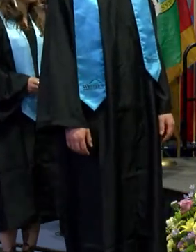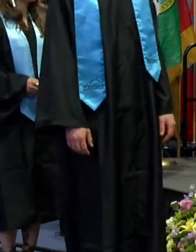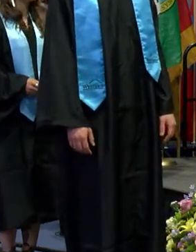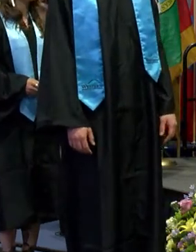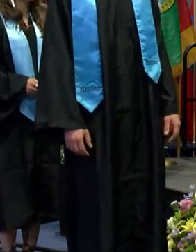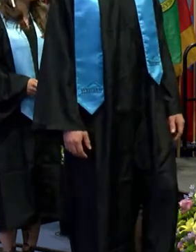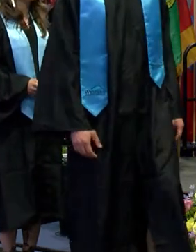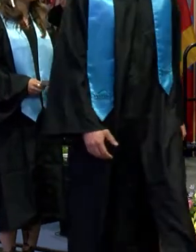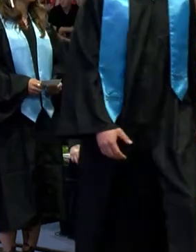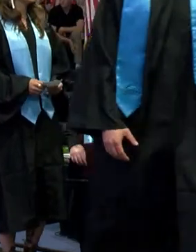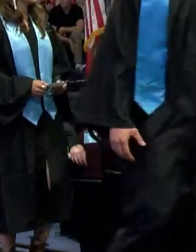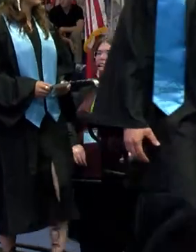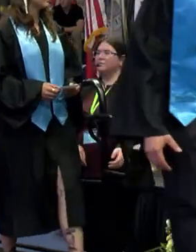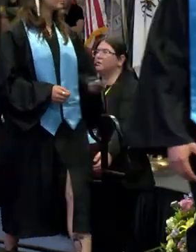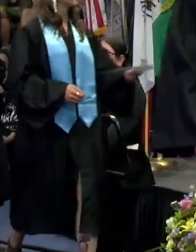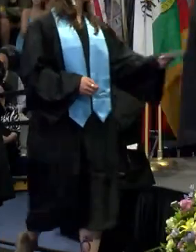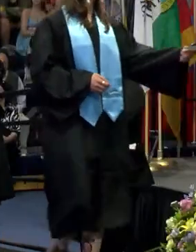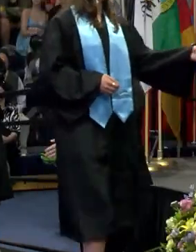Ivan Bullock.